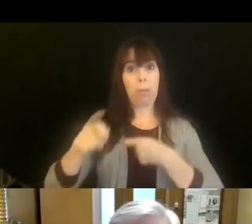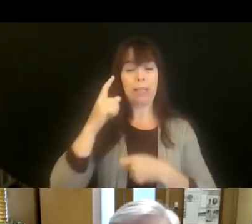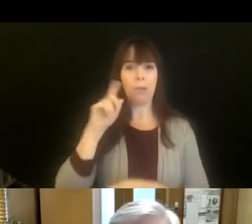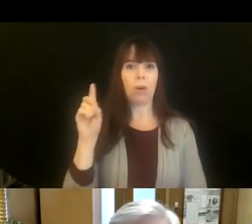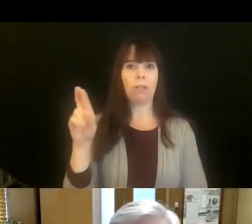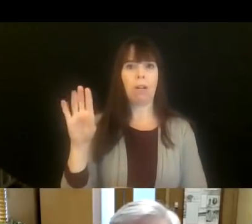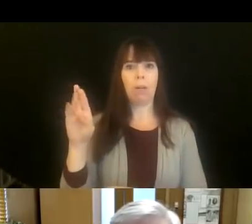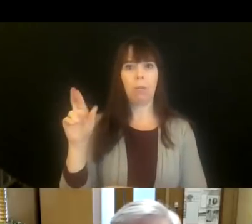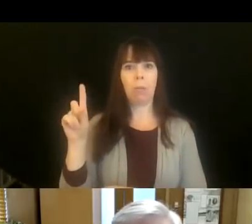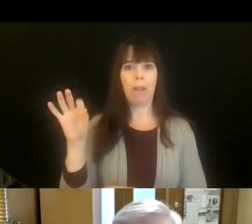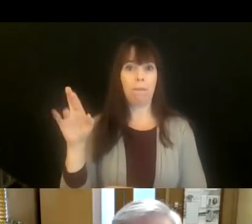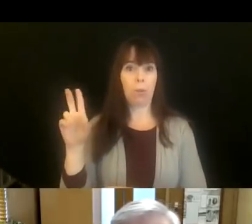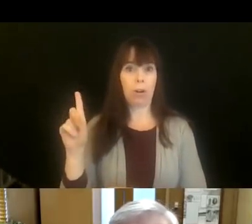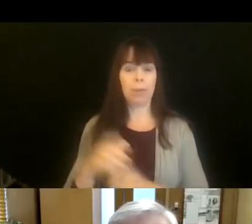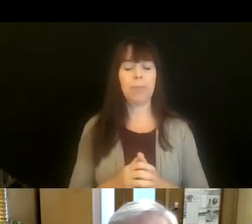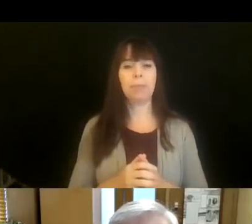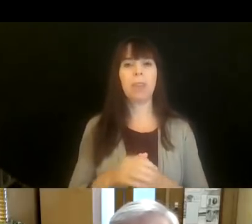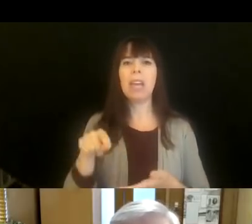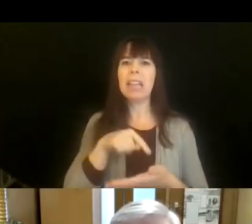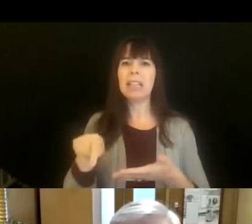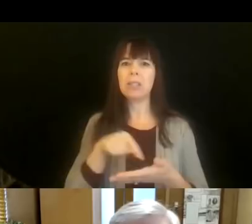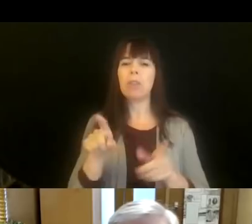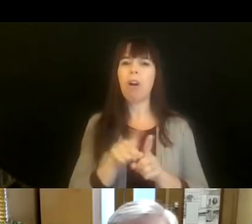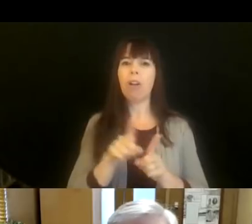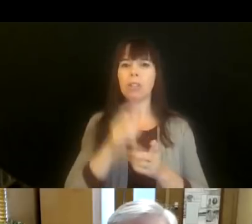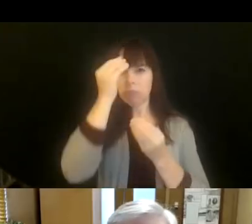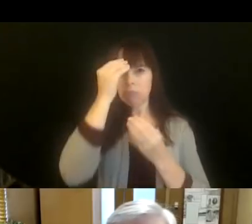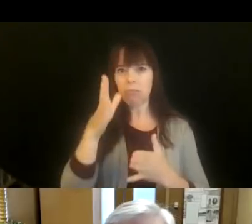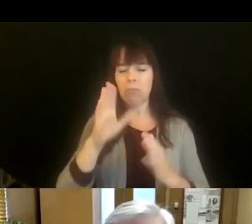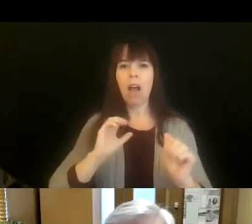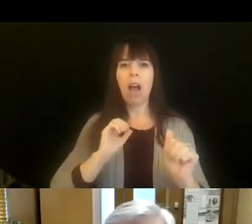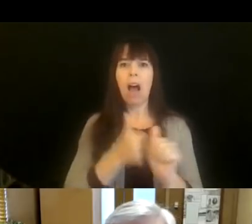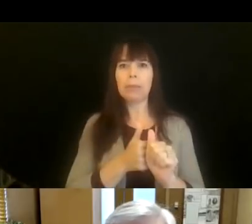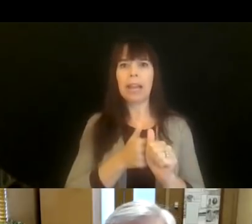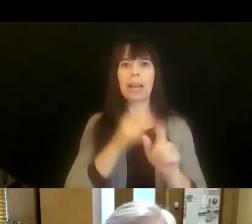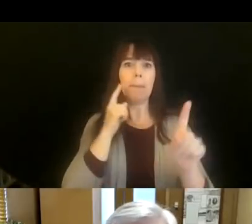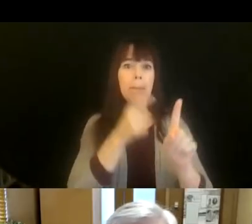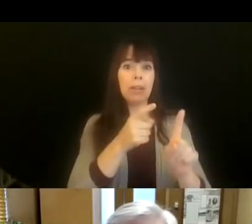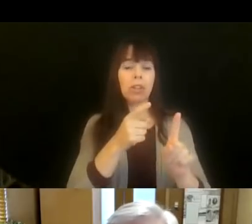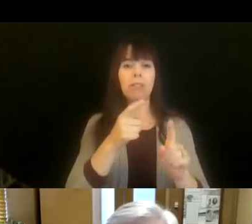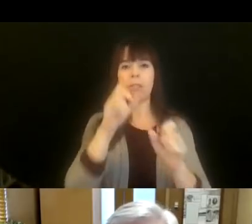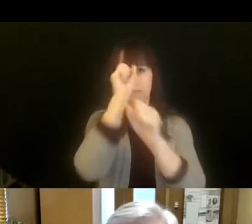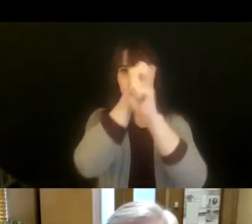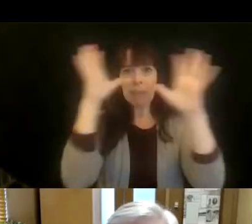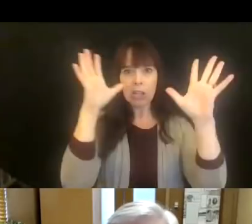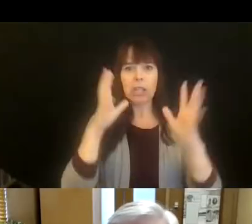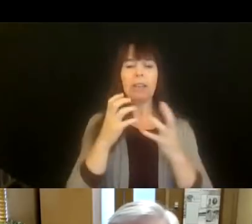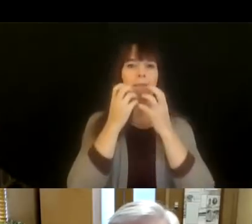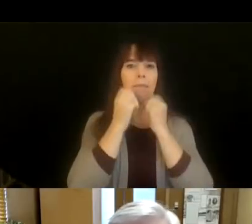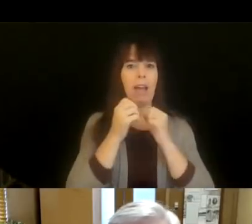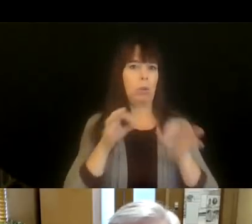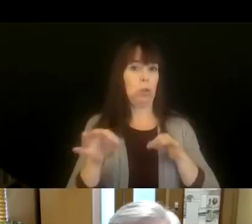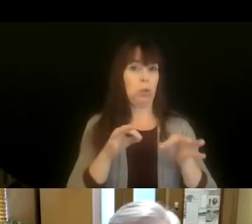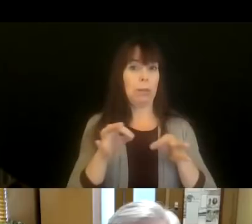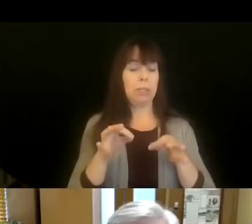Bradford. This week, we also shared an updated mission, vision, and values description. The